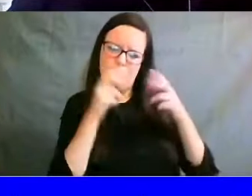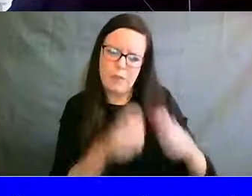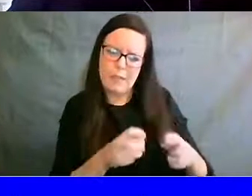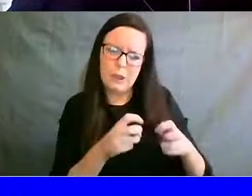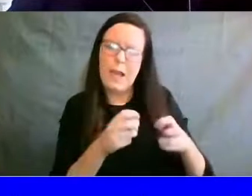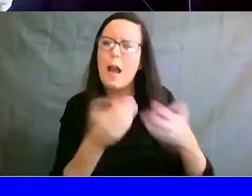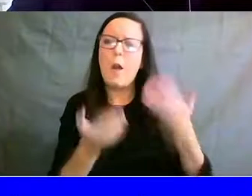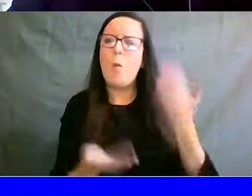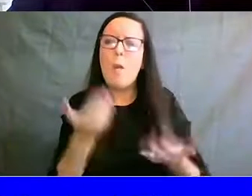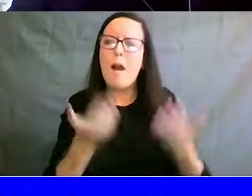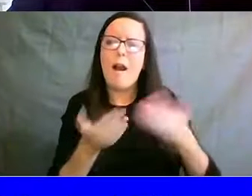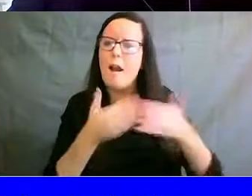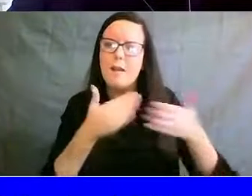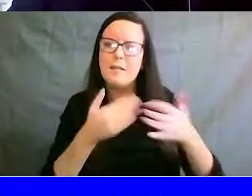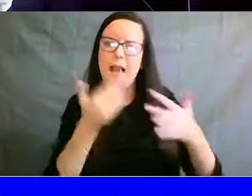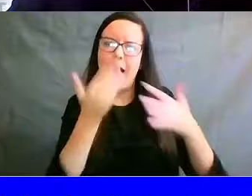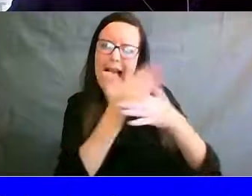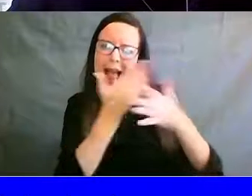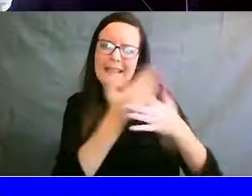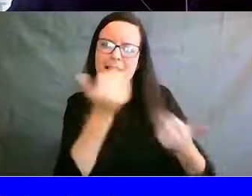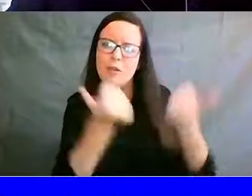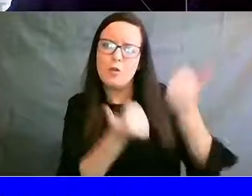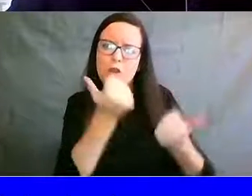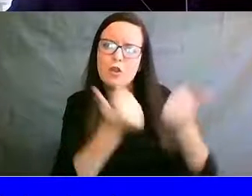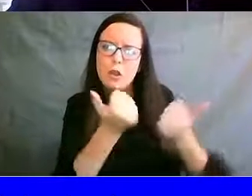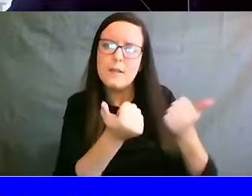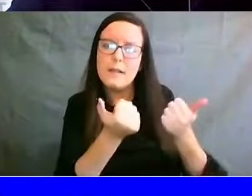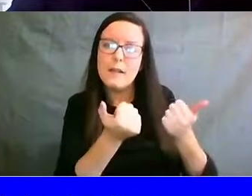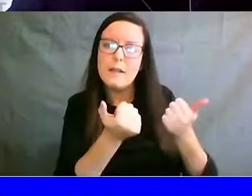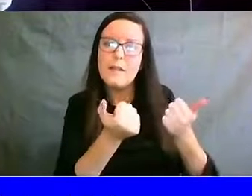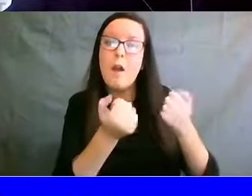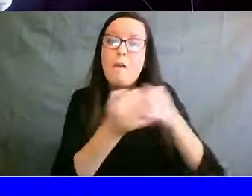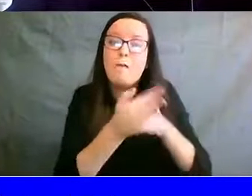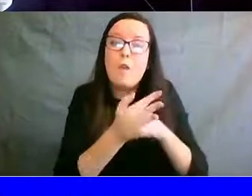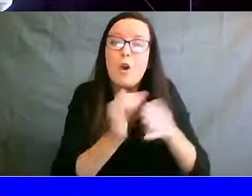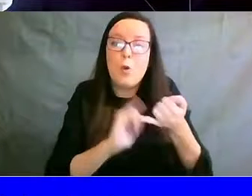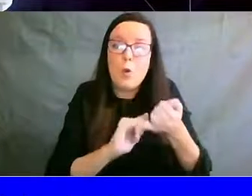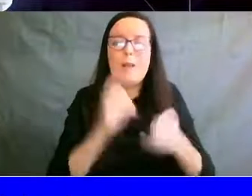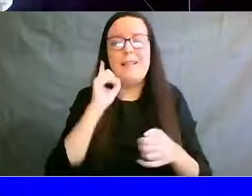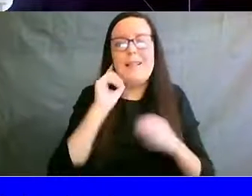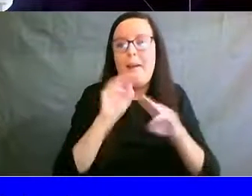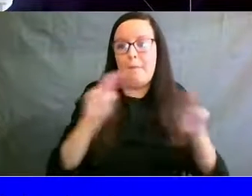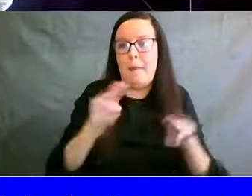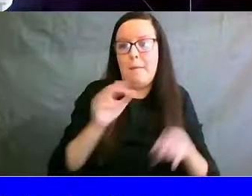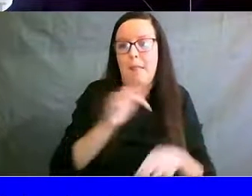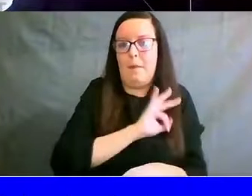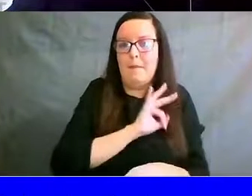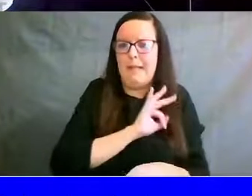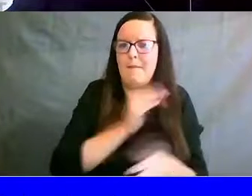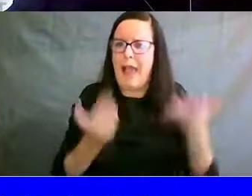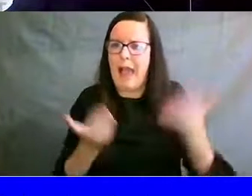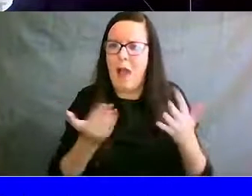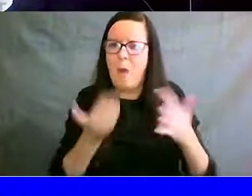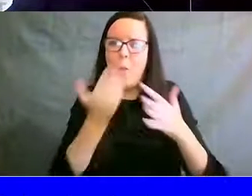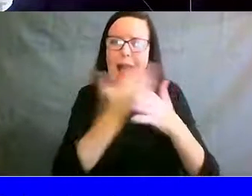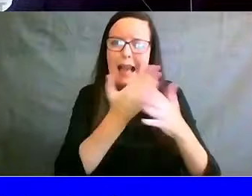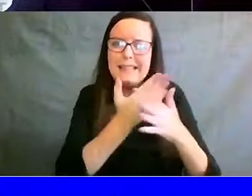justice from the perspective of deaf people themselves. The next slide.